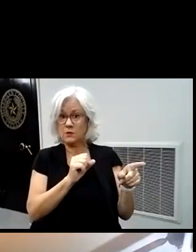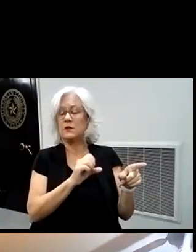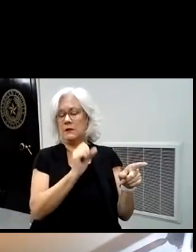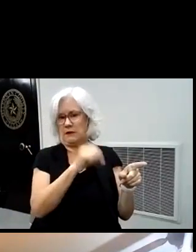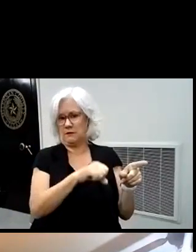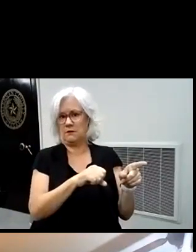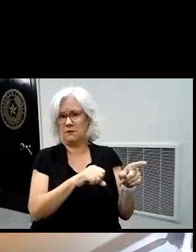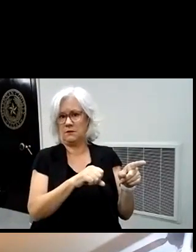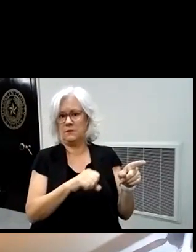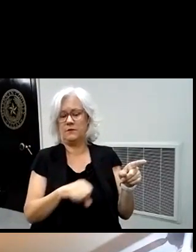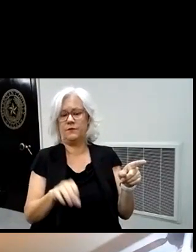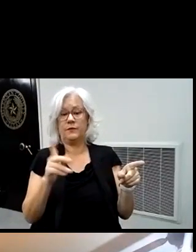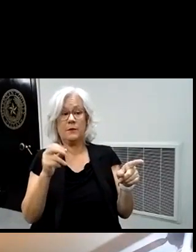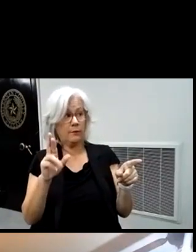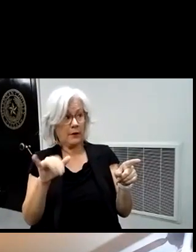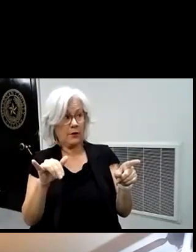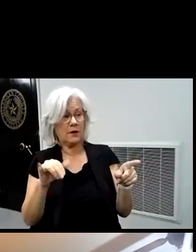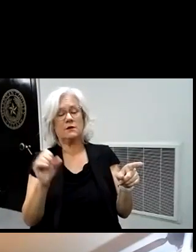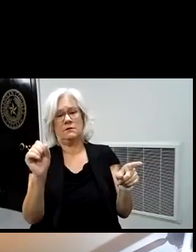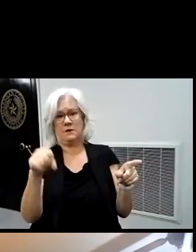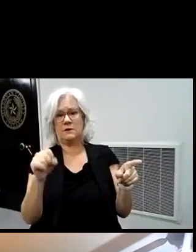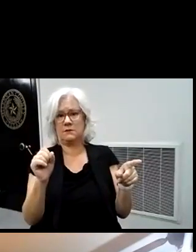Aye. Commissioner Perry. Aye.